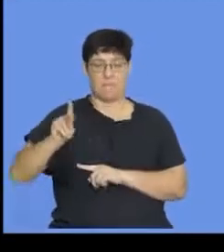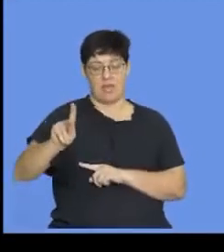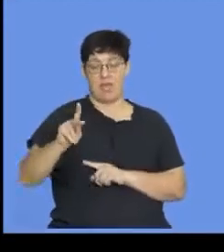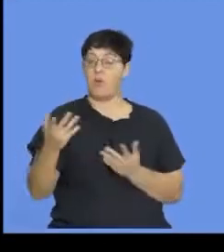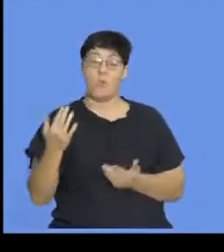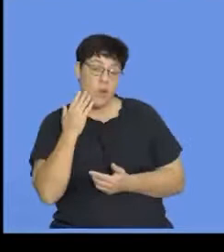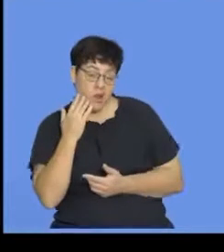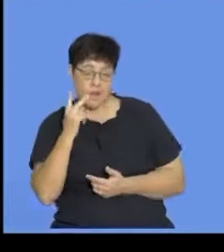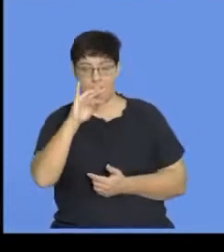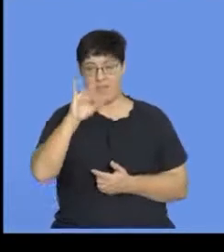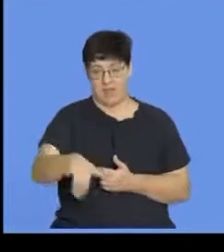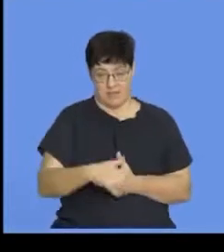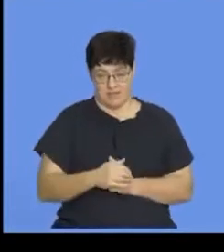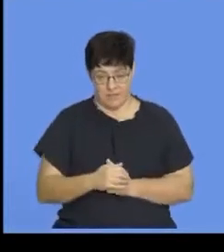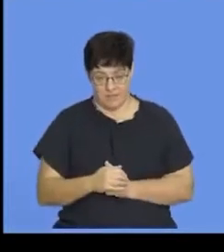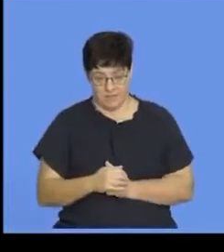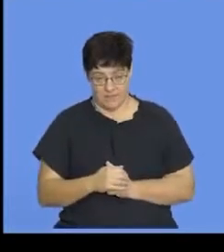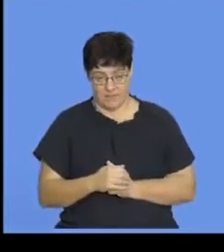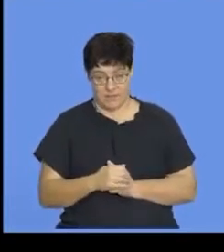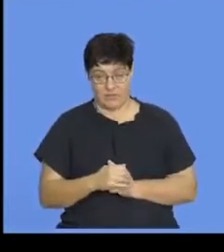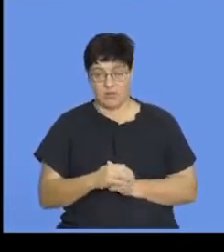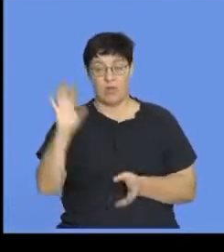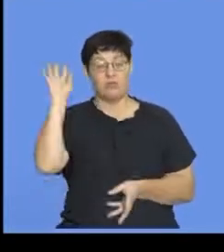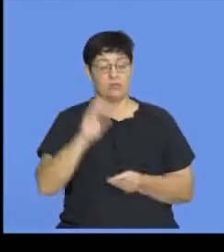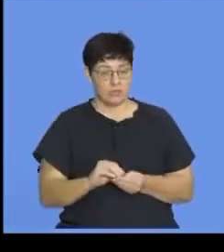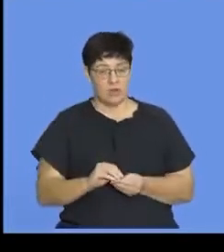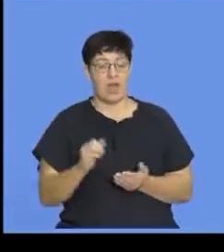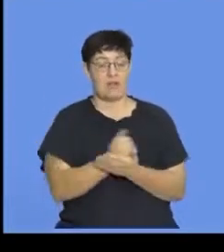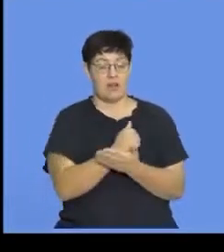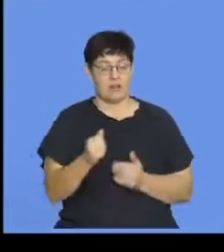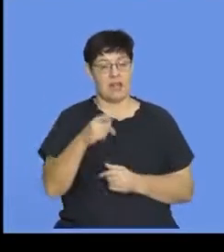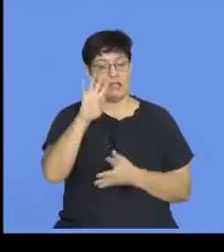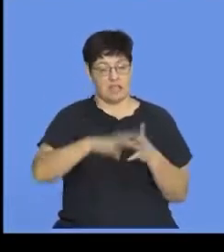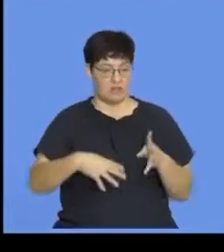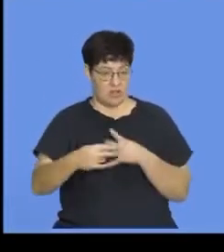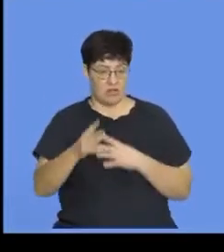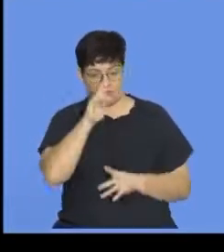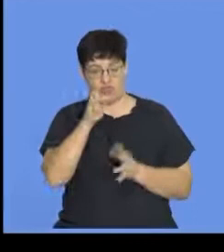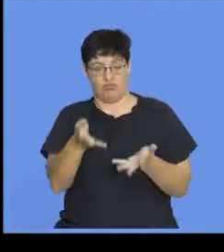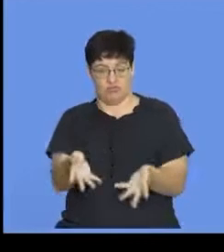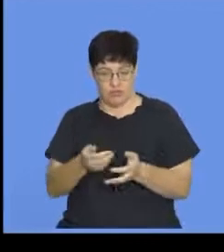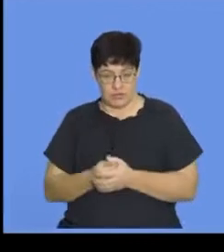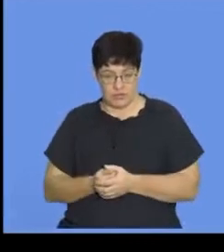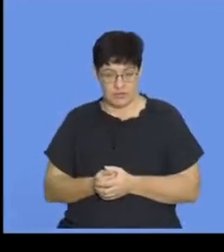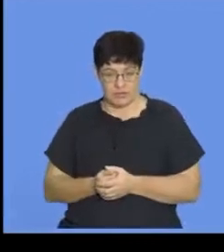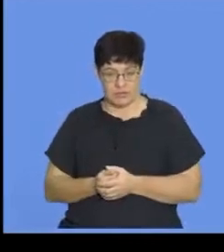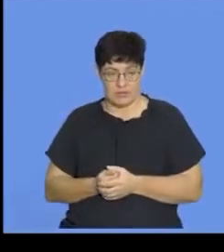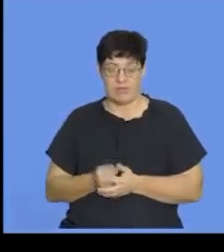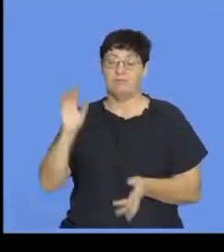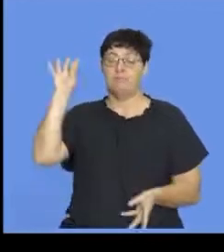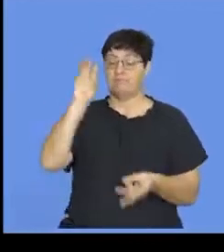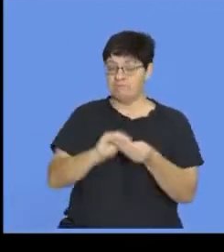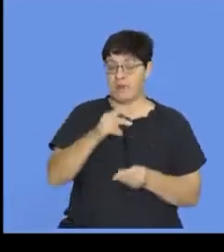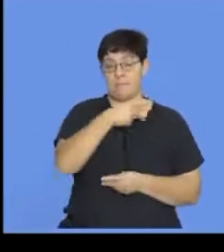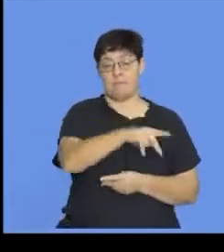May. So my total payments or my creditors payment schedule looks like this. This is the total payments that I will